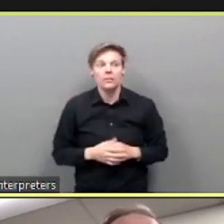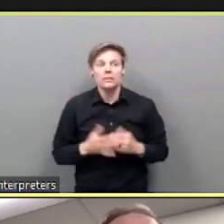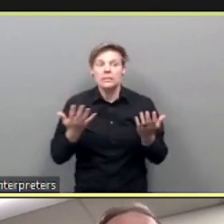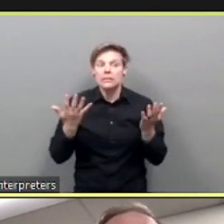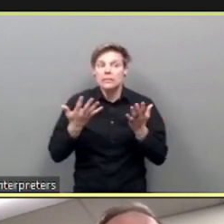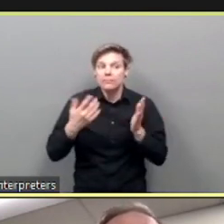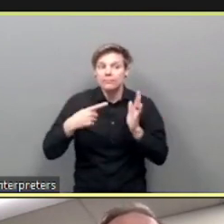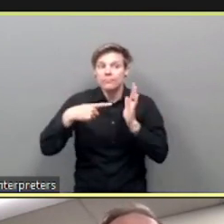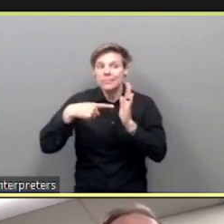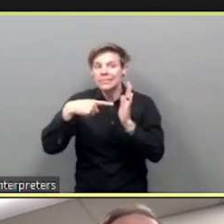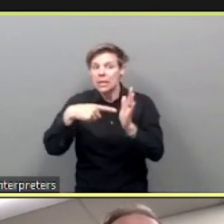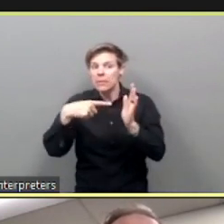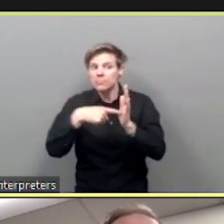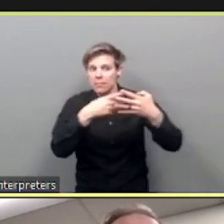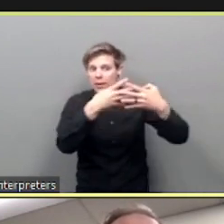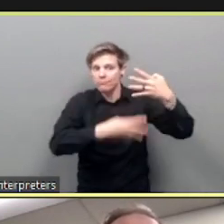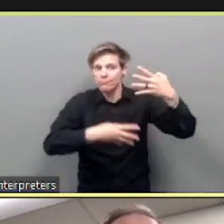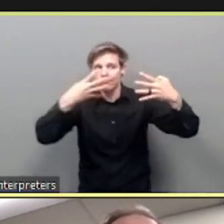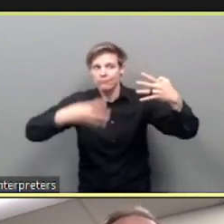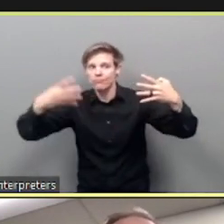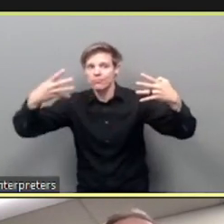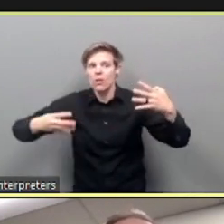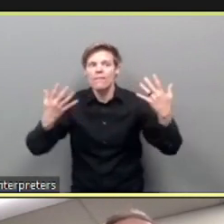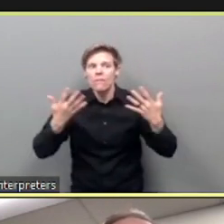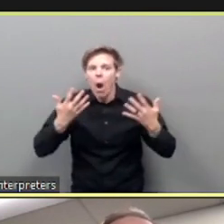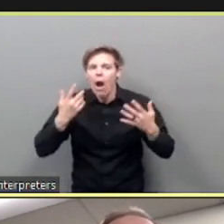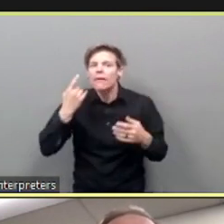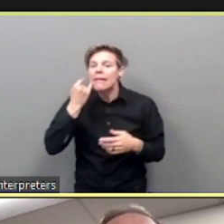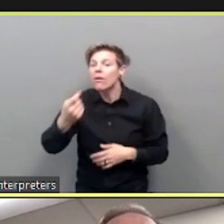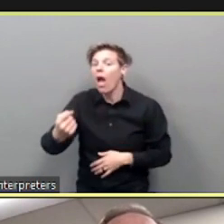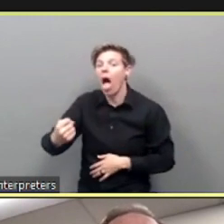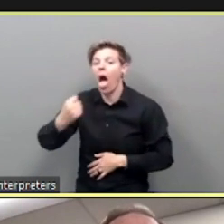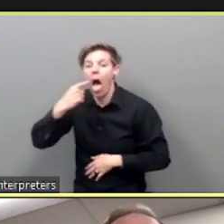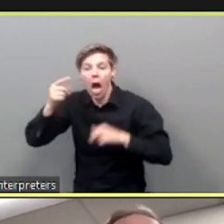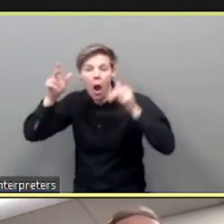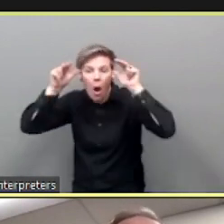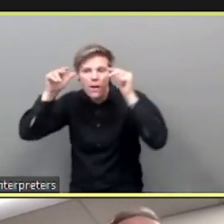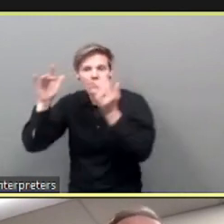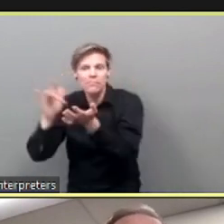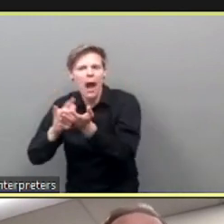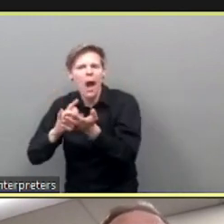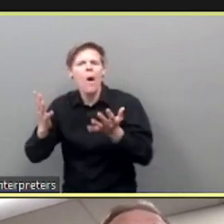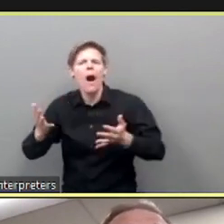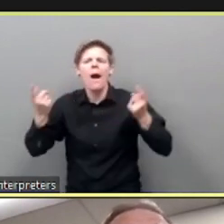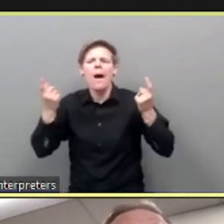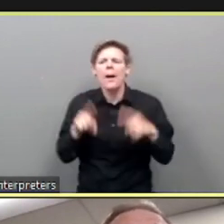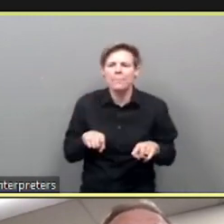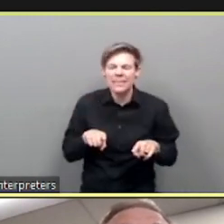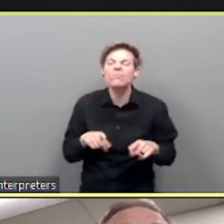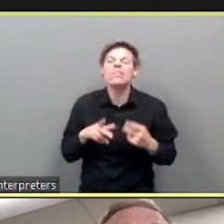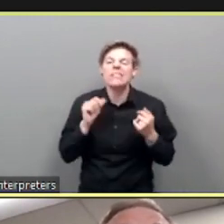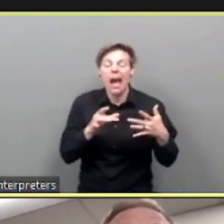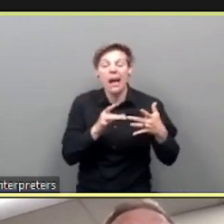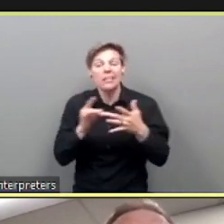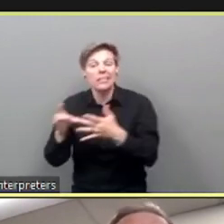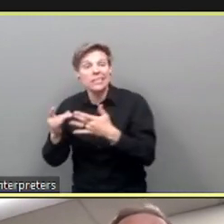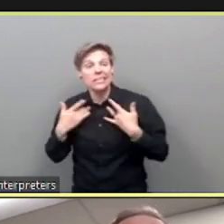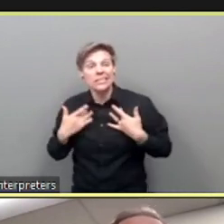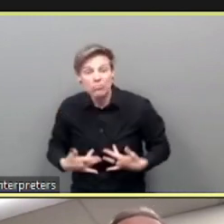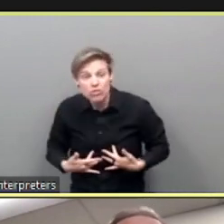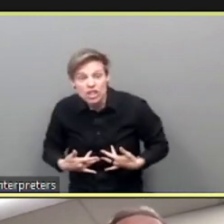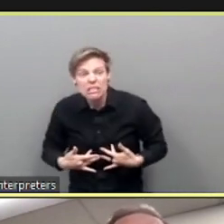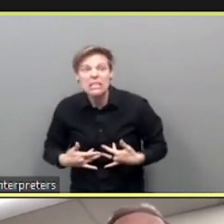much ivermectin. I don't want to read through this, kind of depressing. but serious side effects,